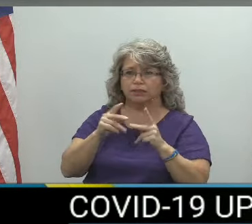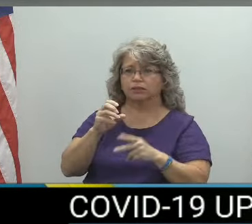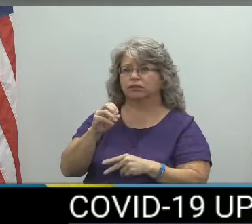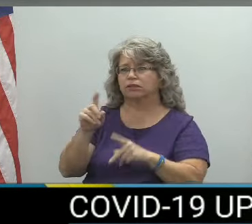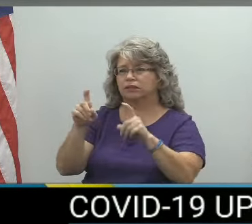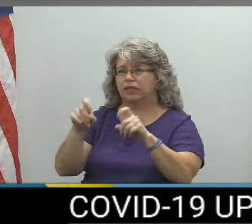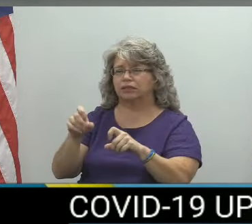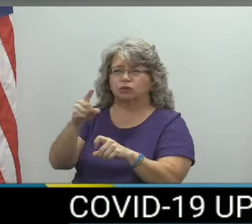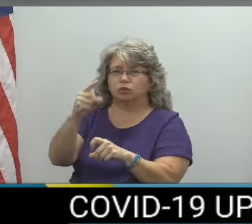what's open and what's closed.